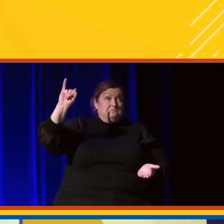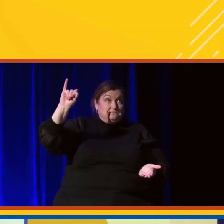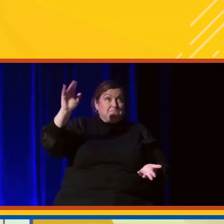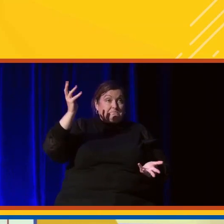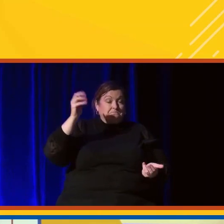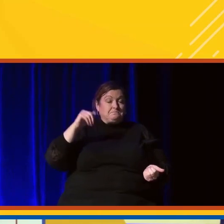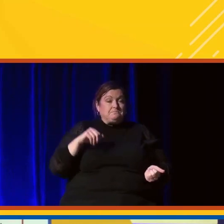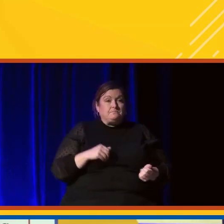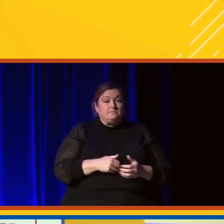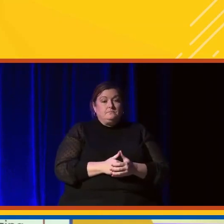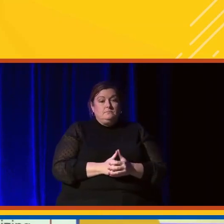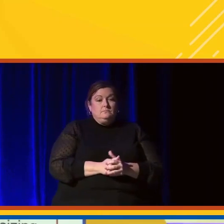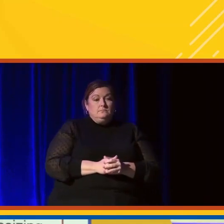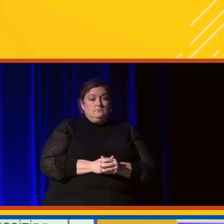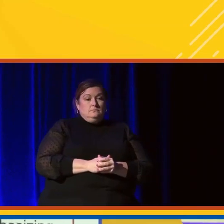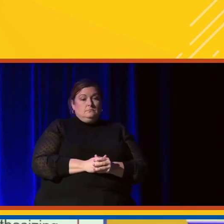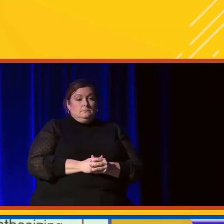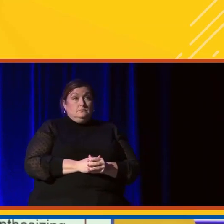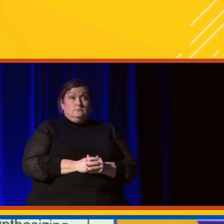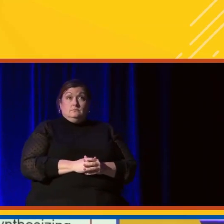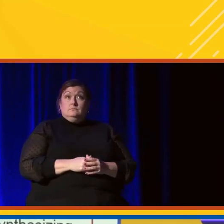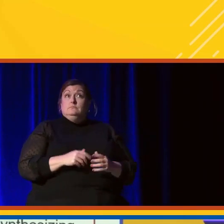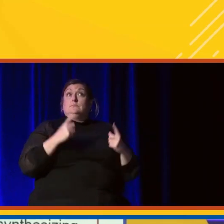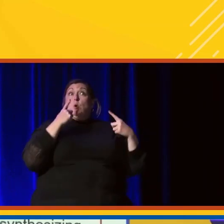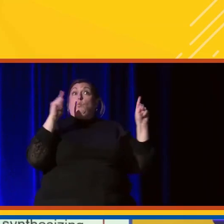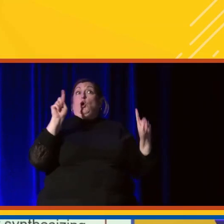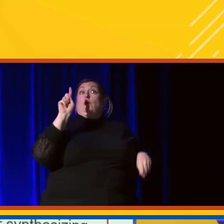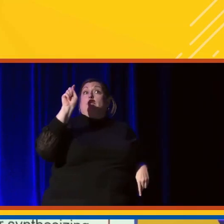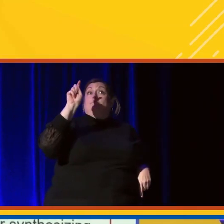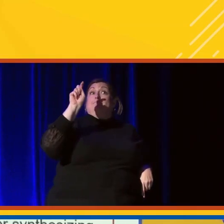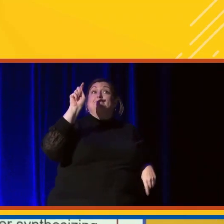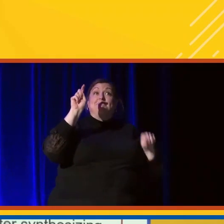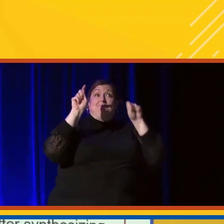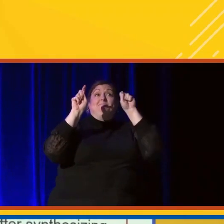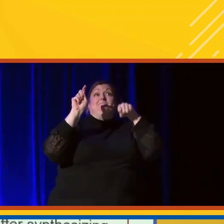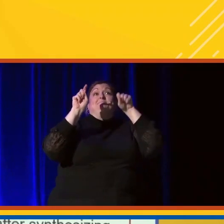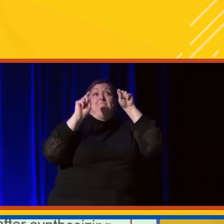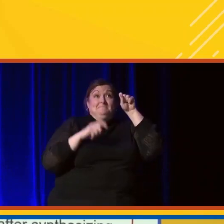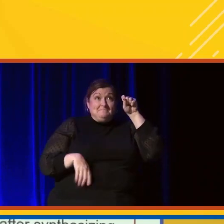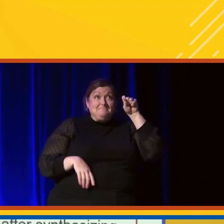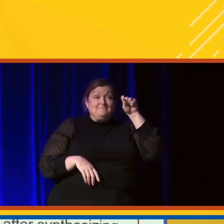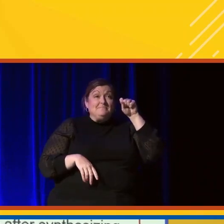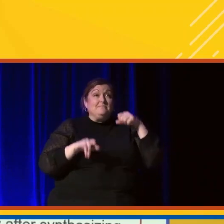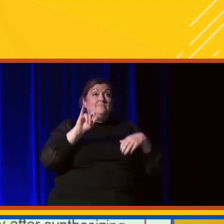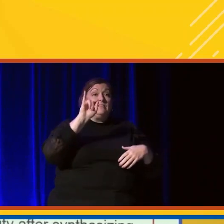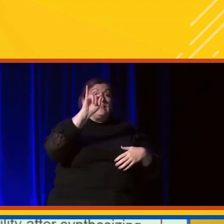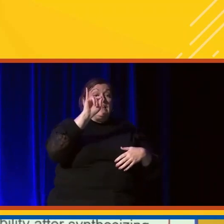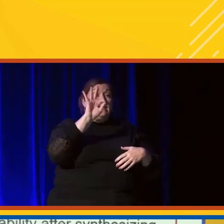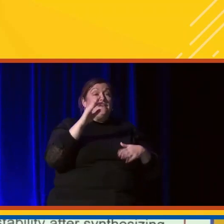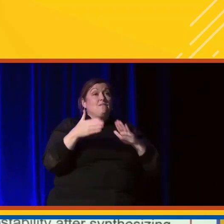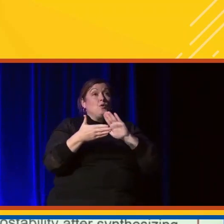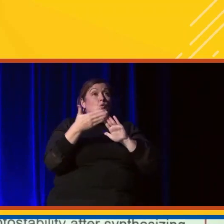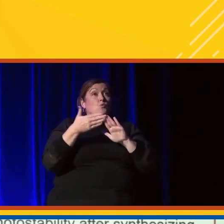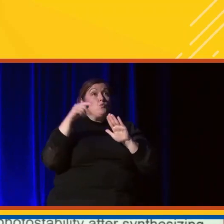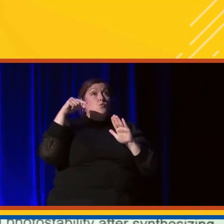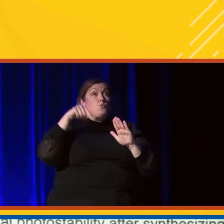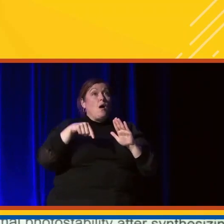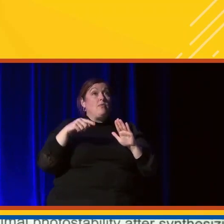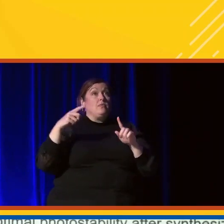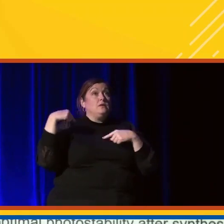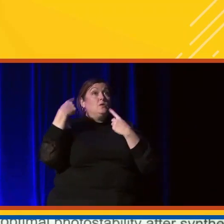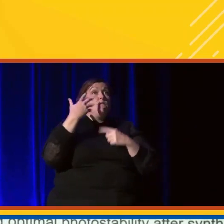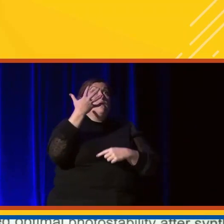Does it work? It does. If you run this campaign over